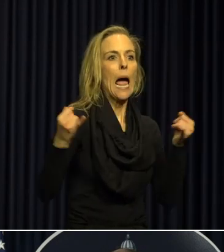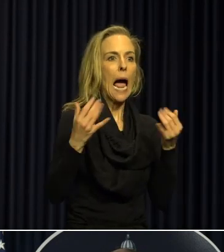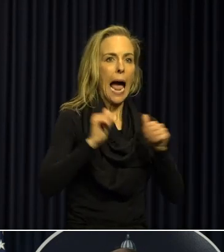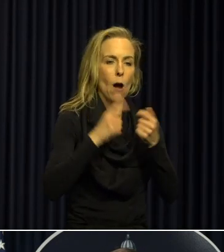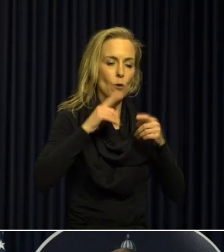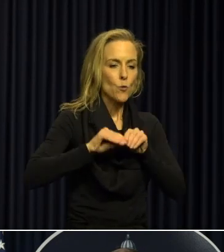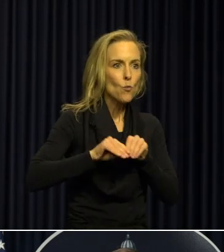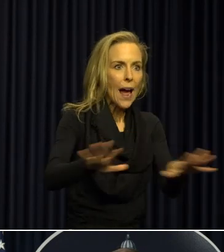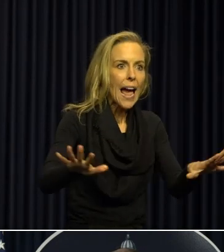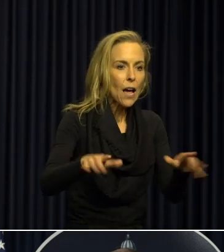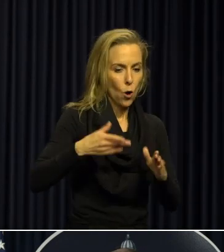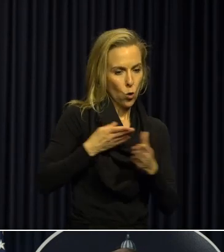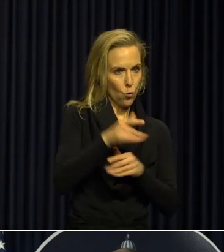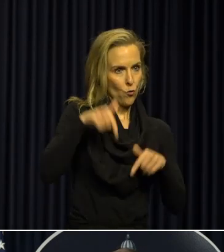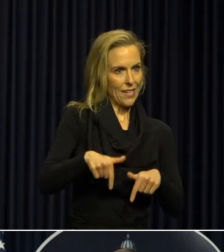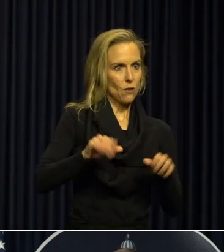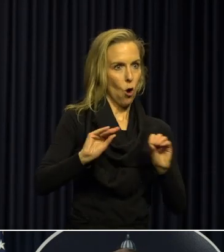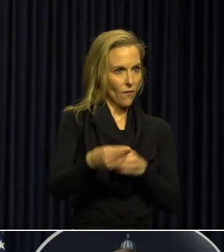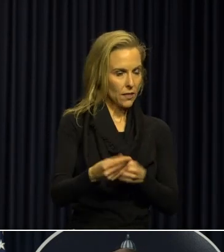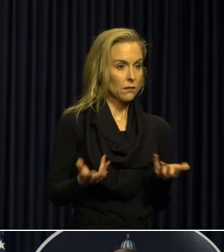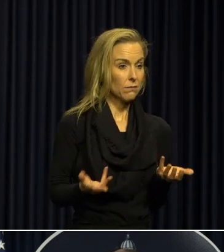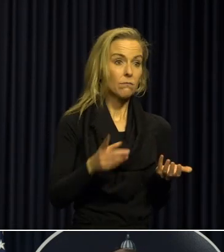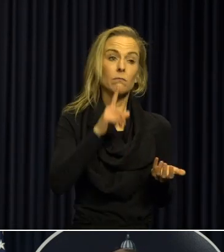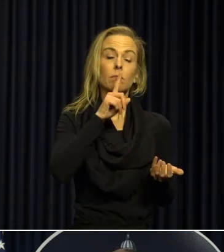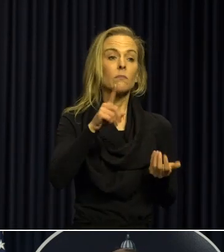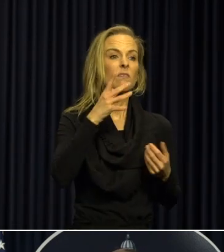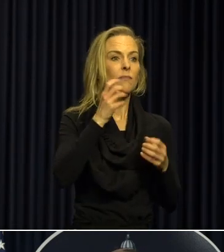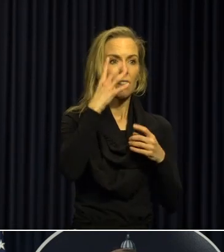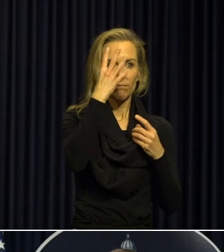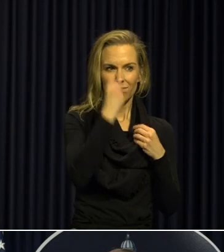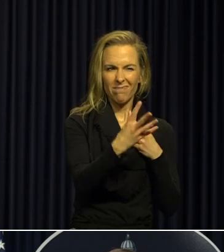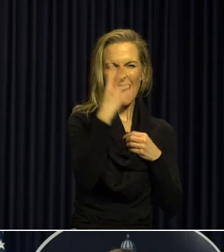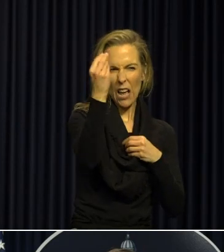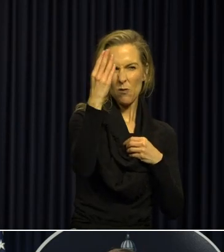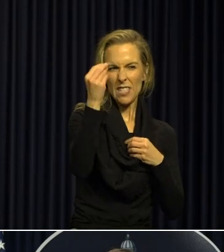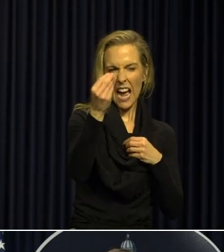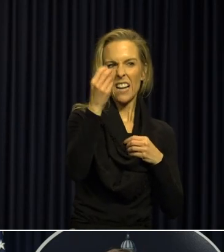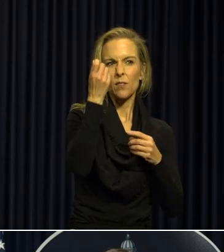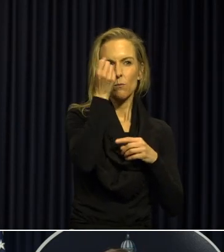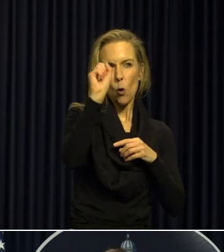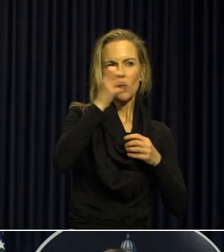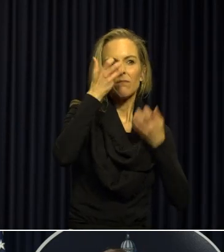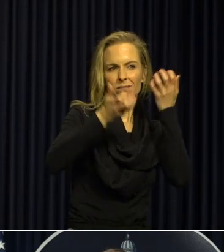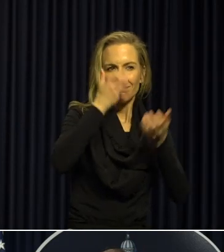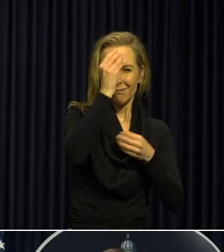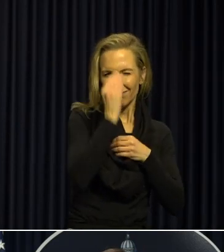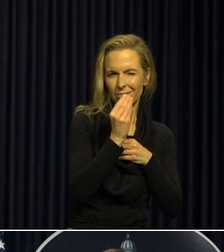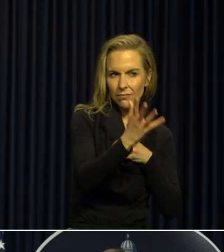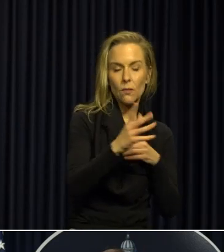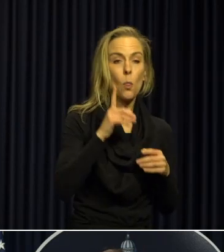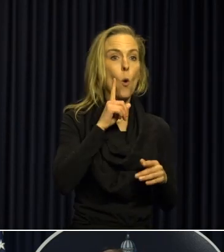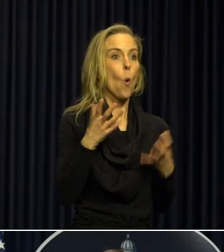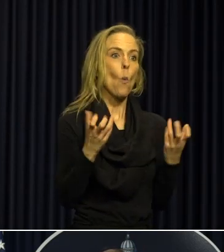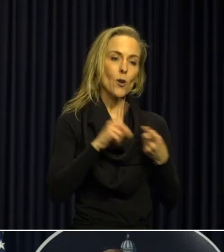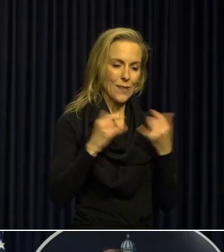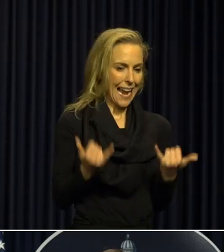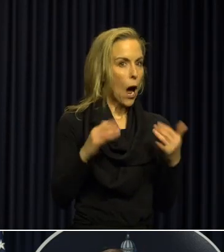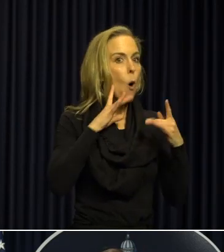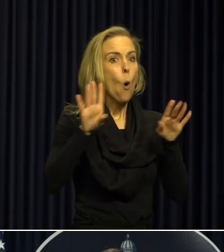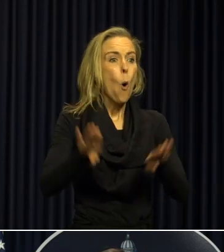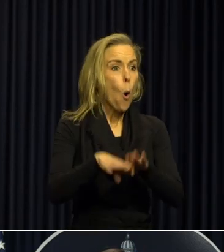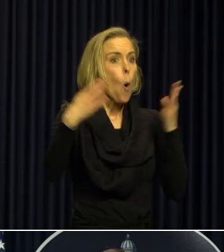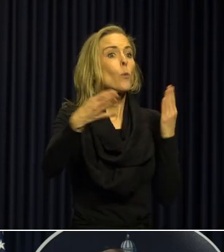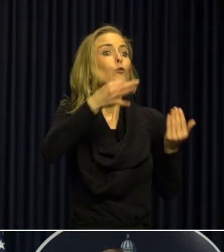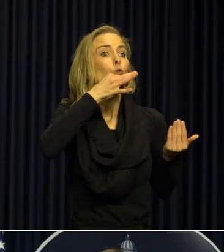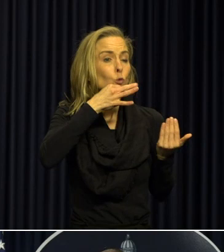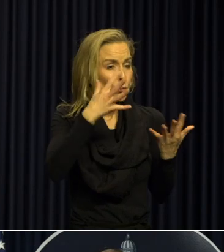spread through those offices. That is a part of the healthcare that we want to get open and want to get open very soon, but we have to